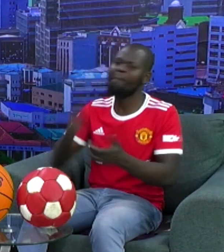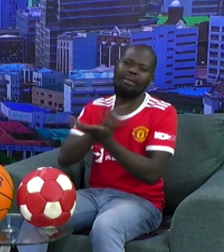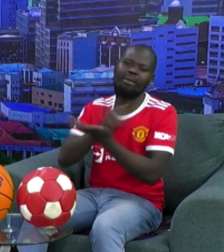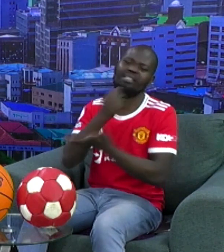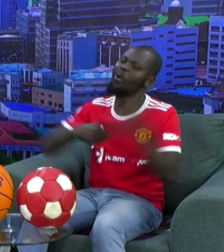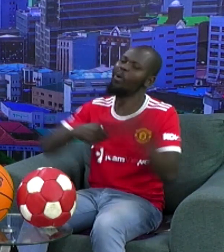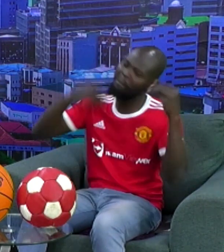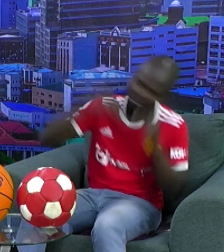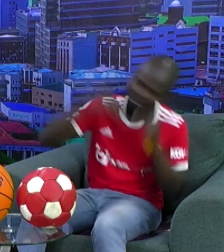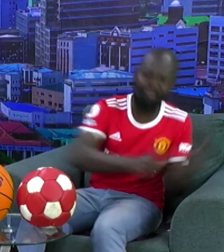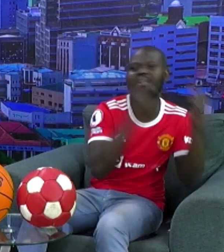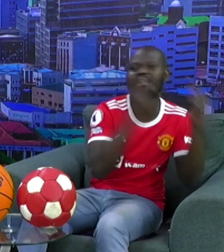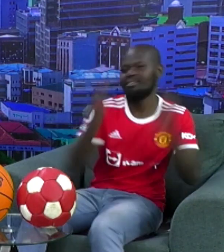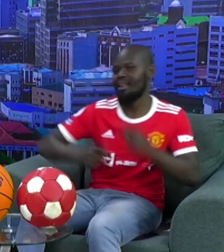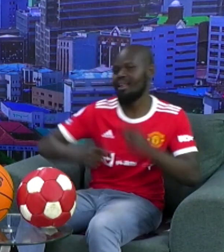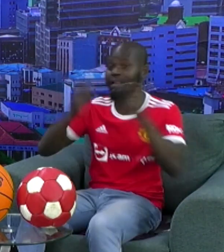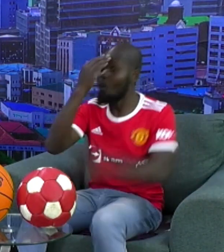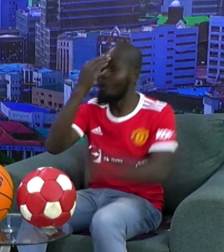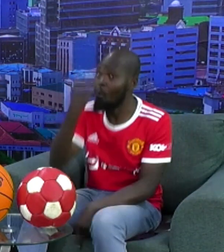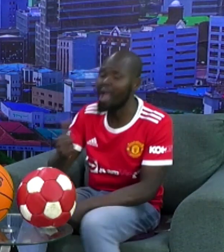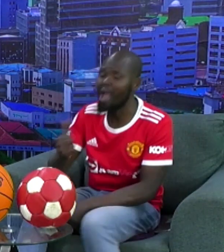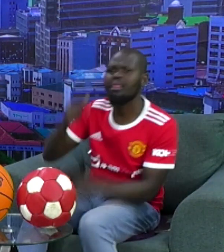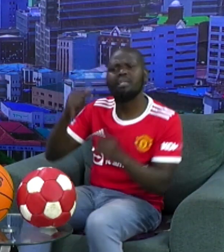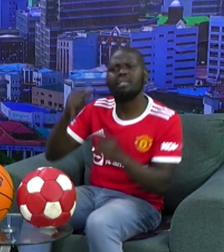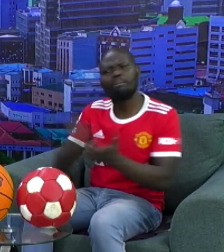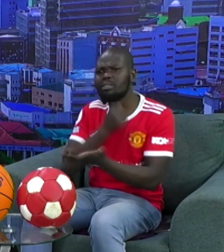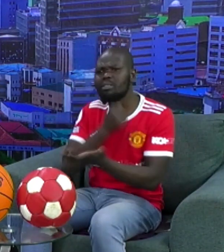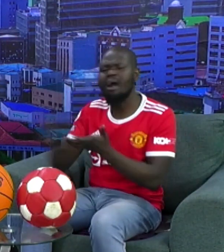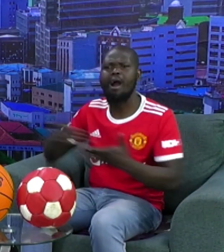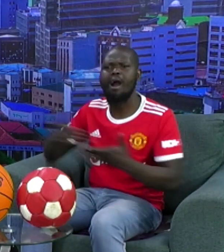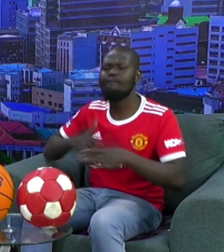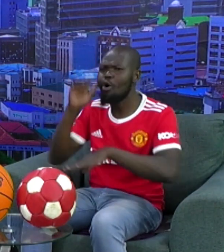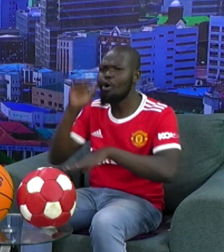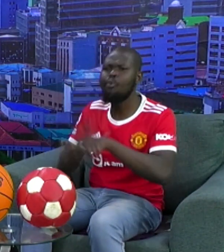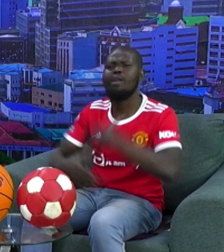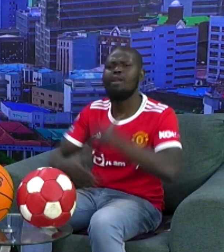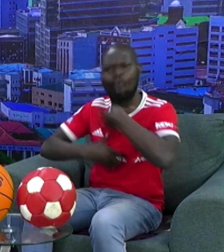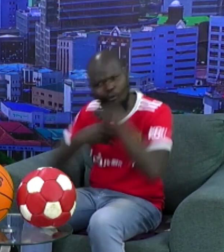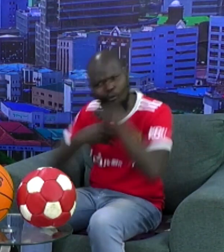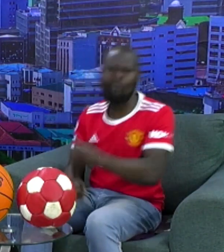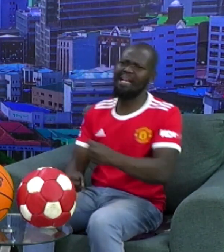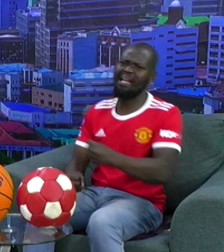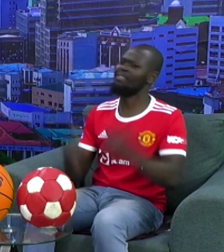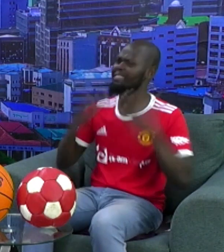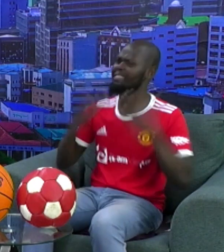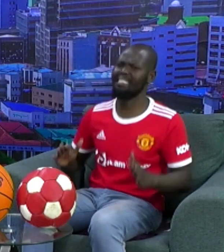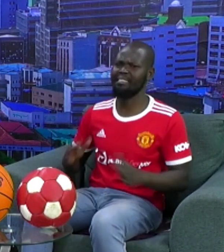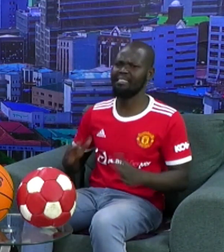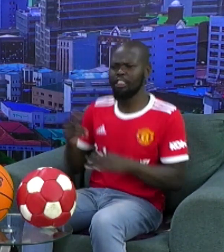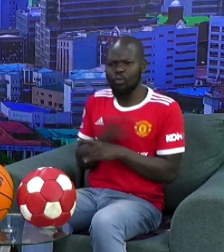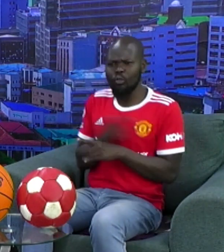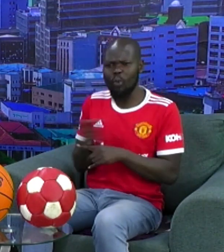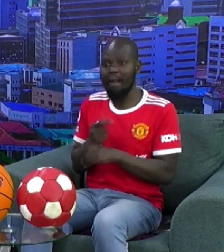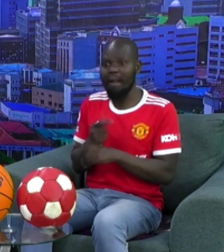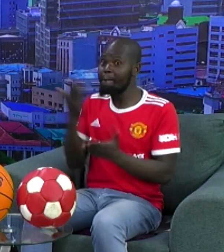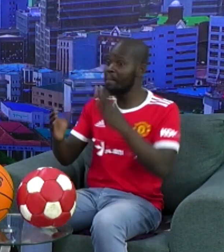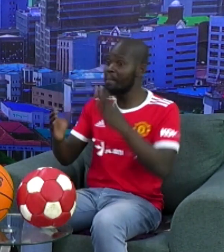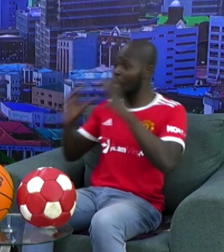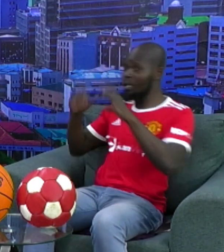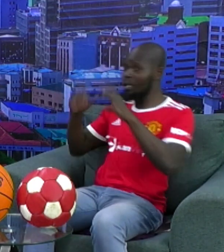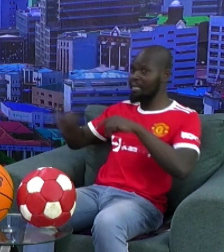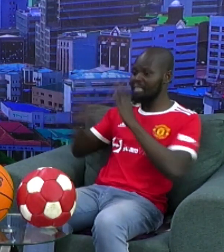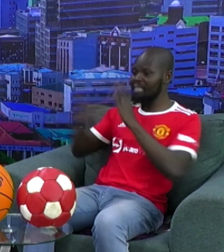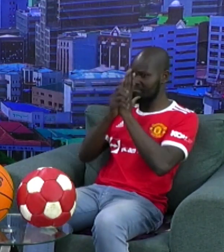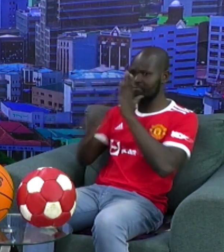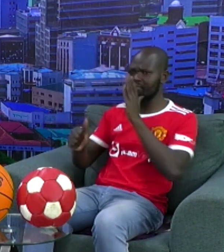looking at how they played this game, I think Posta Rangers will thrash Talanta, because the confidence is there,